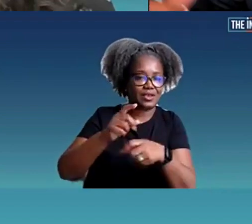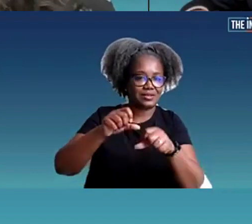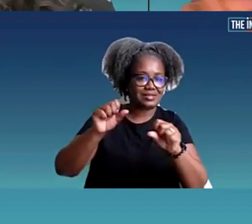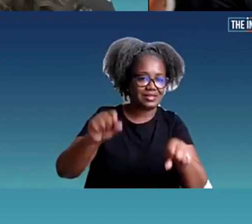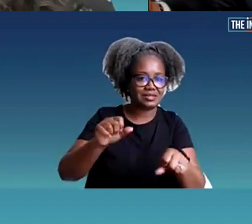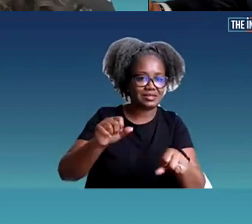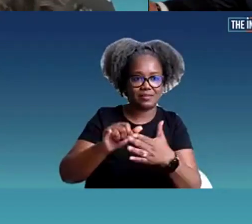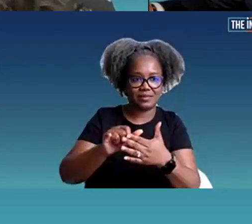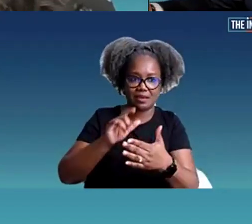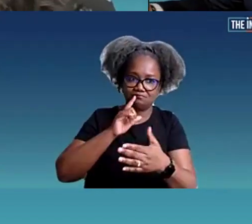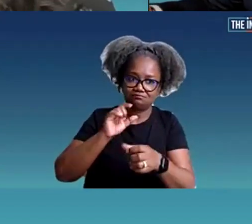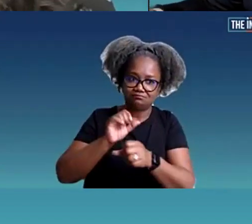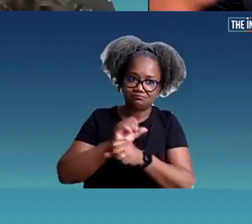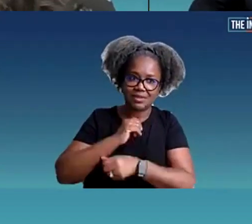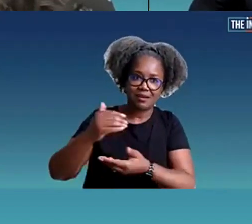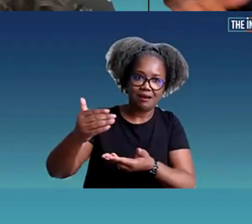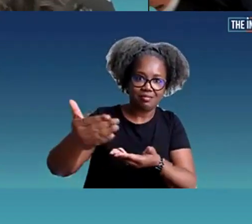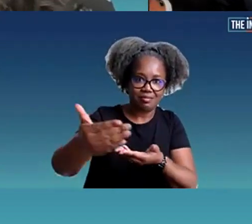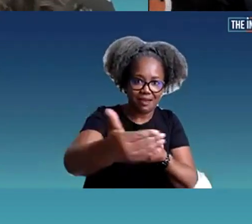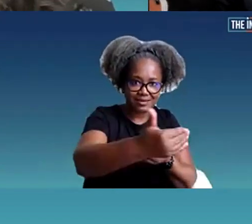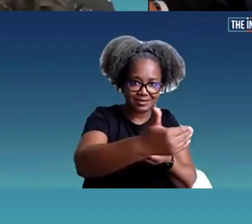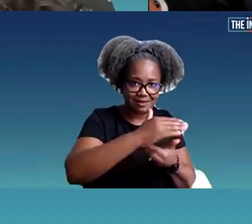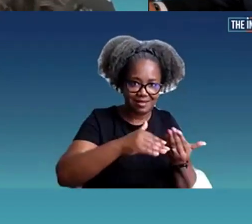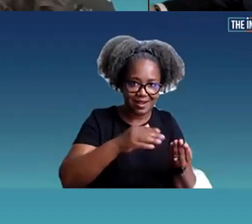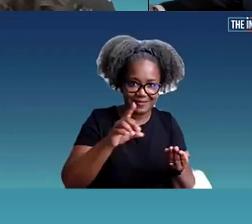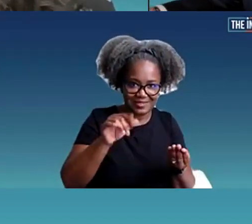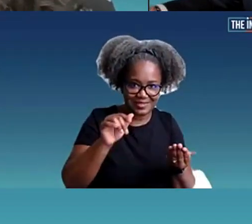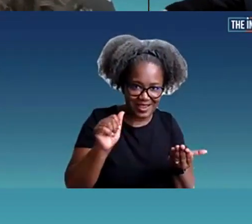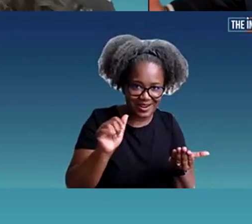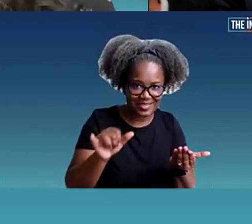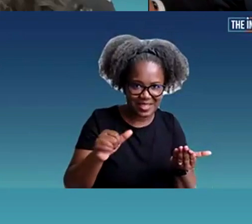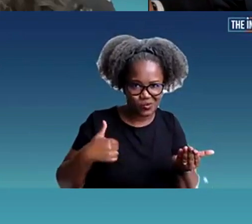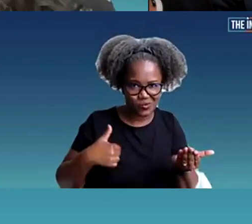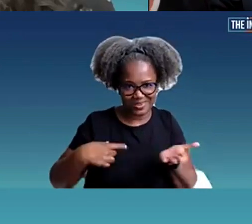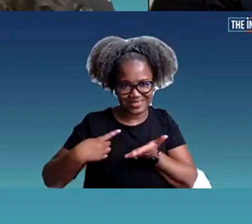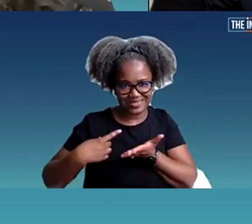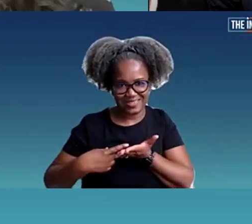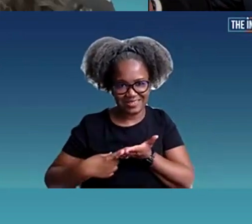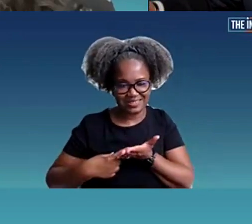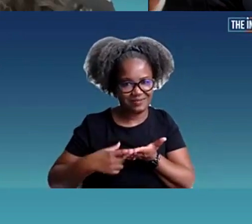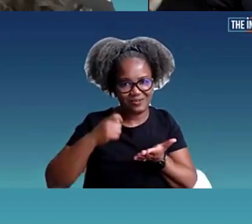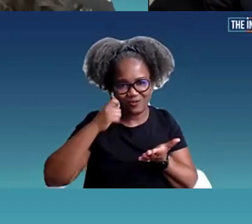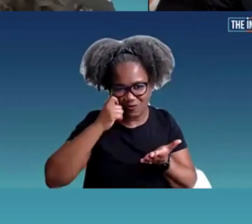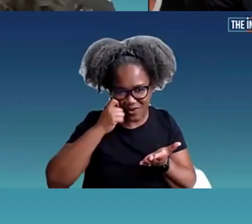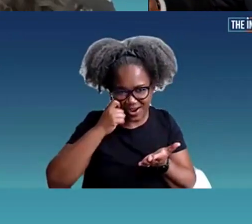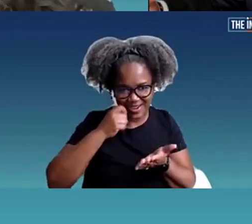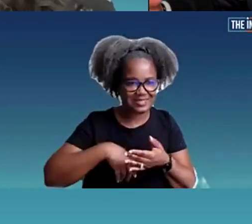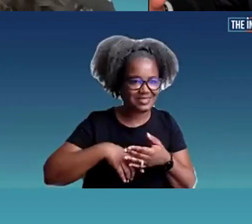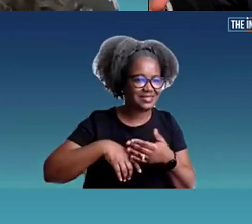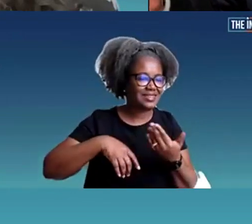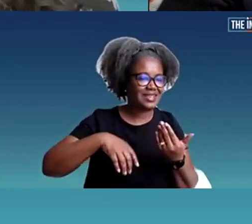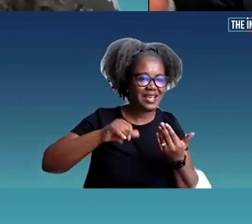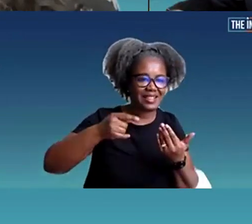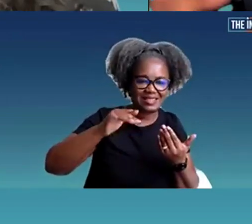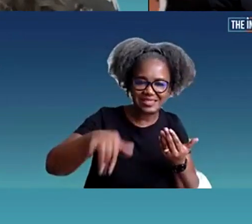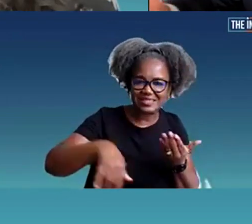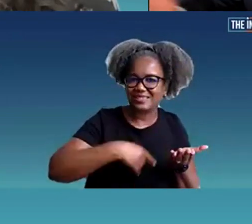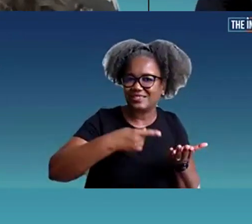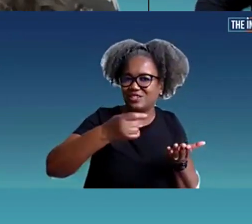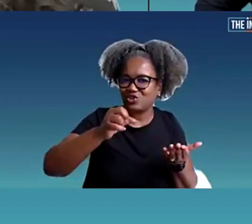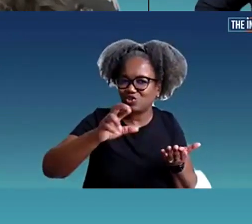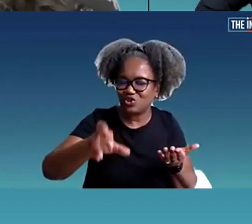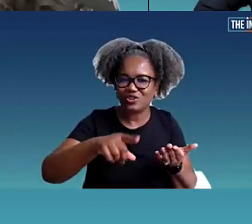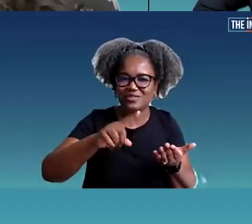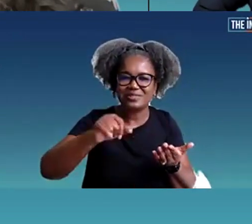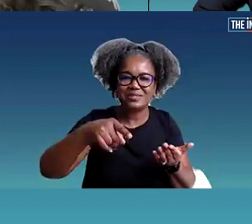data. Hospitals and health systems collect all kinds of data on their patients, even payer status, who's Medicaid versus private insurance. There's all